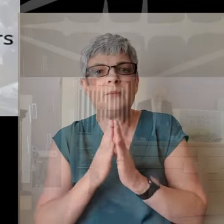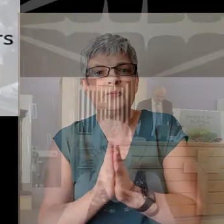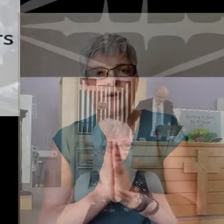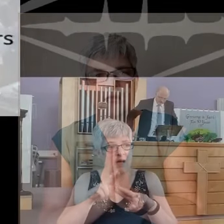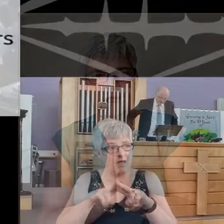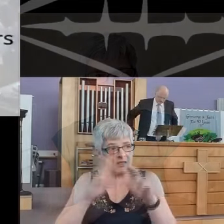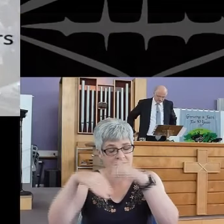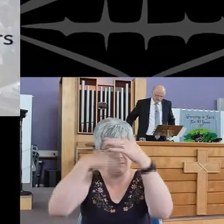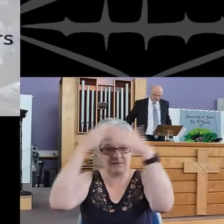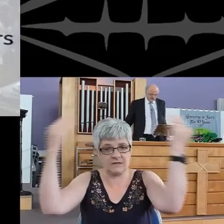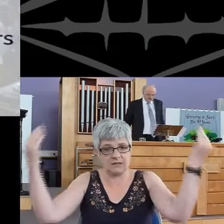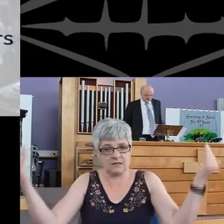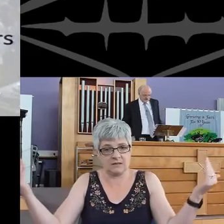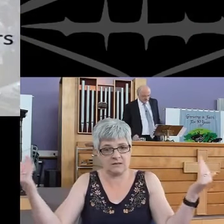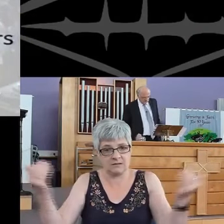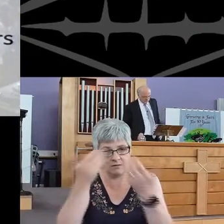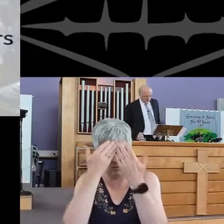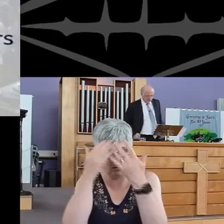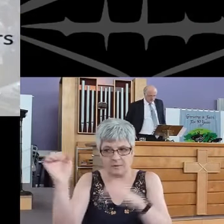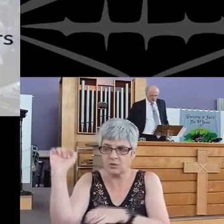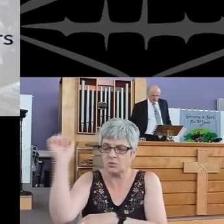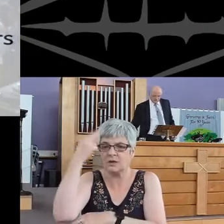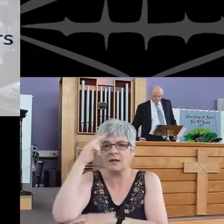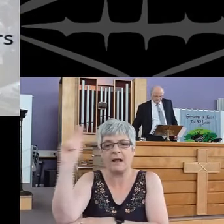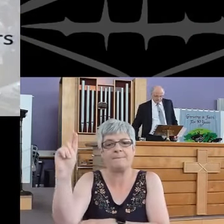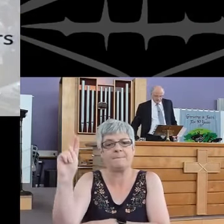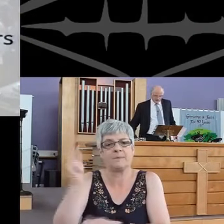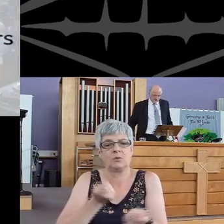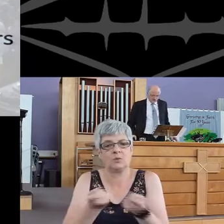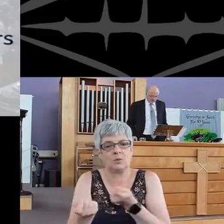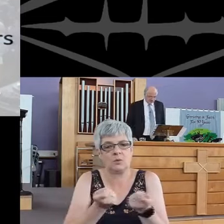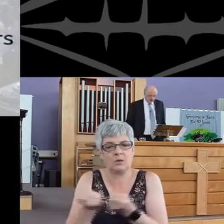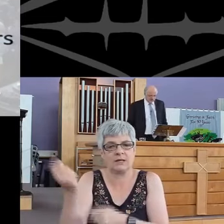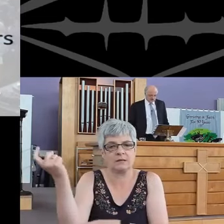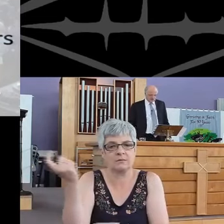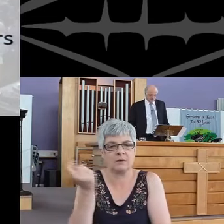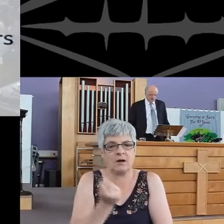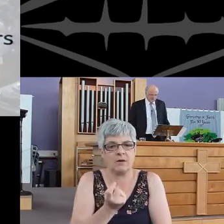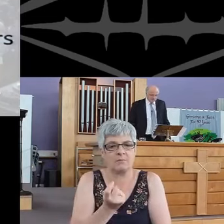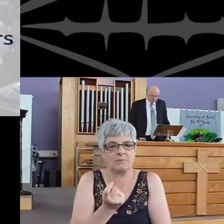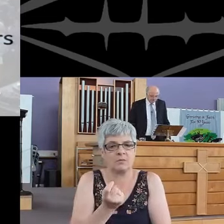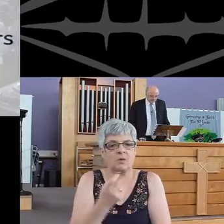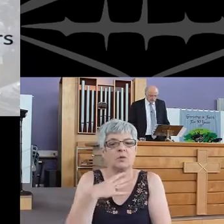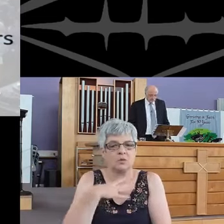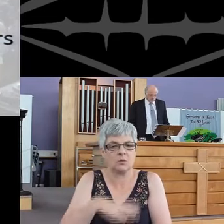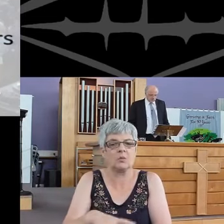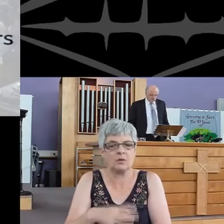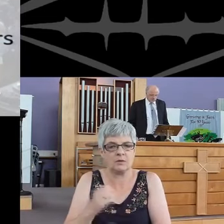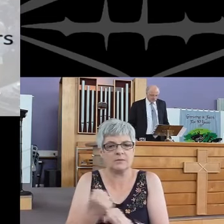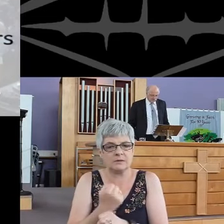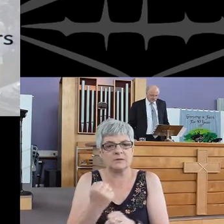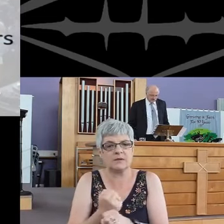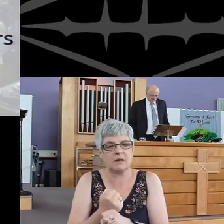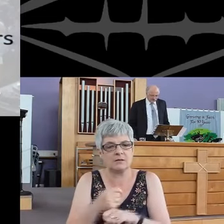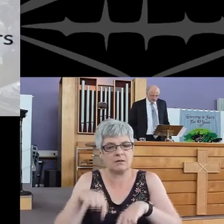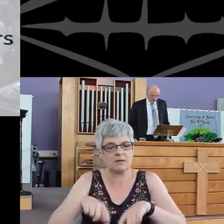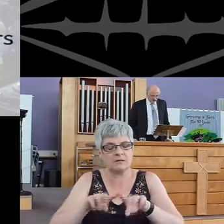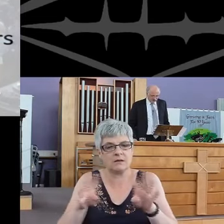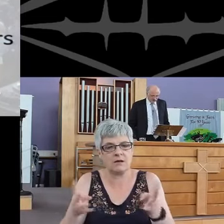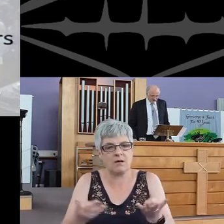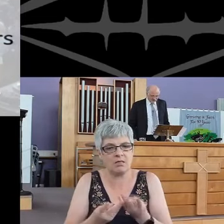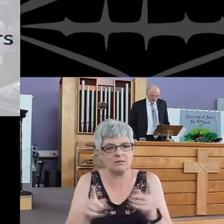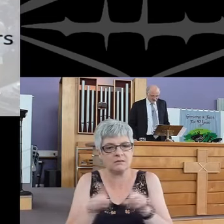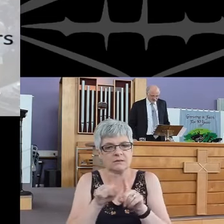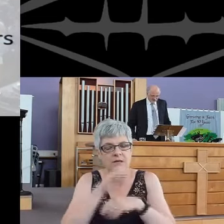Our Father in heaven, hallowed be your name. Your kingdom come, your will be done